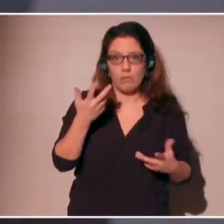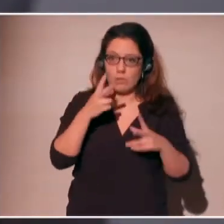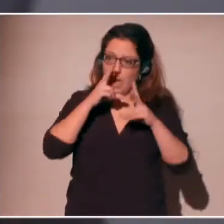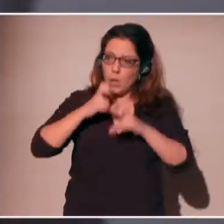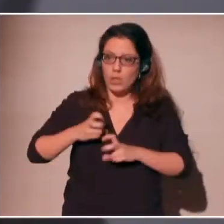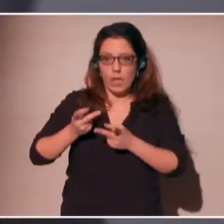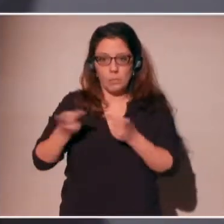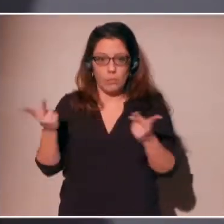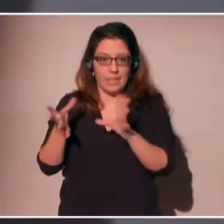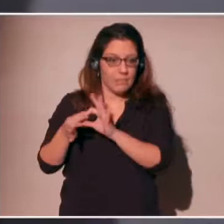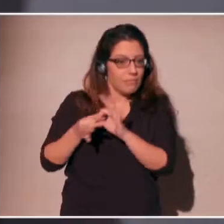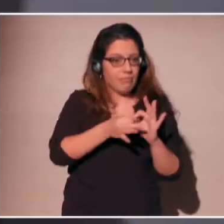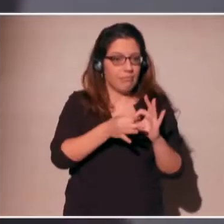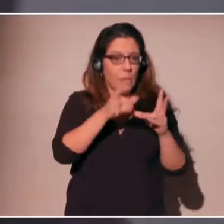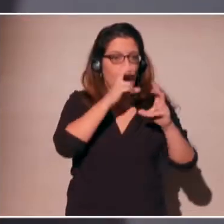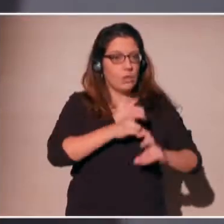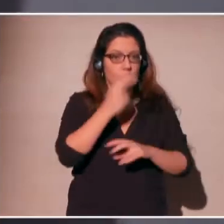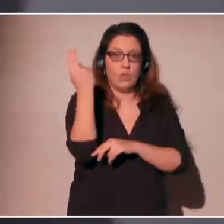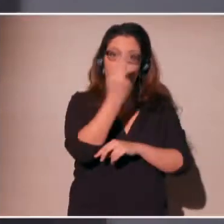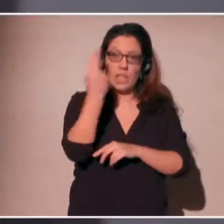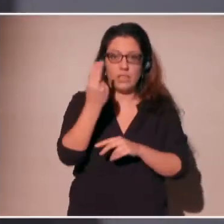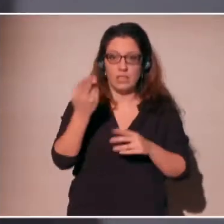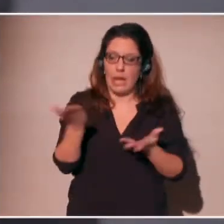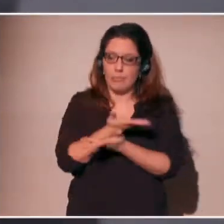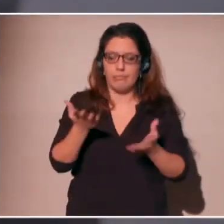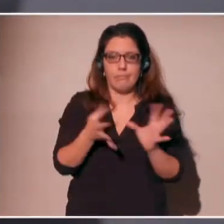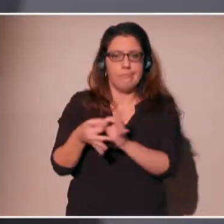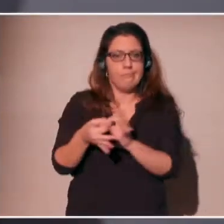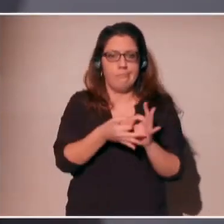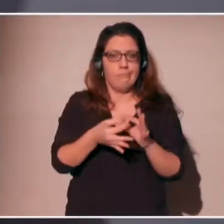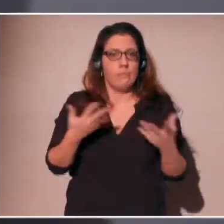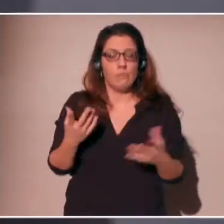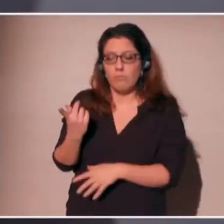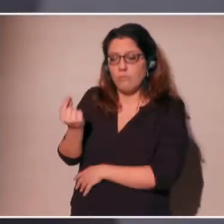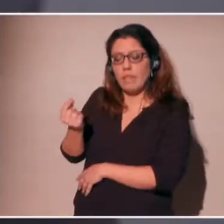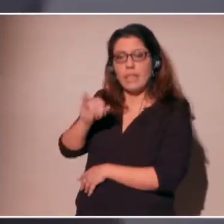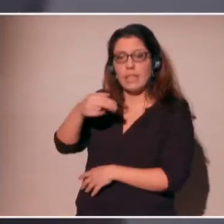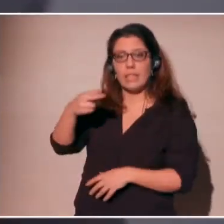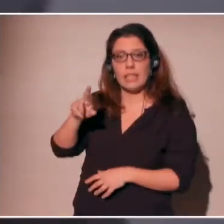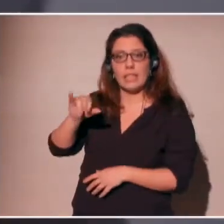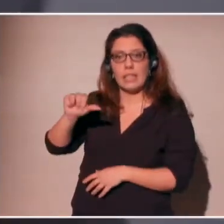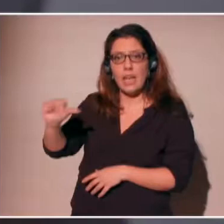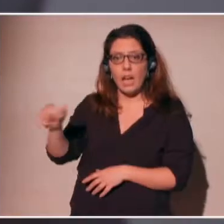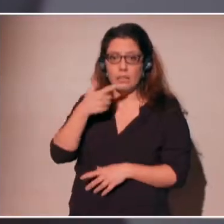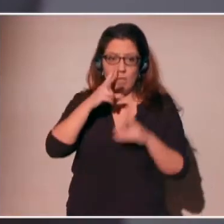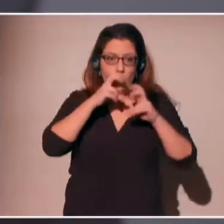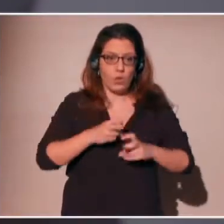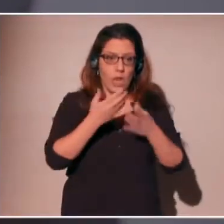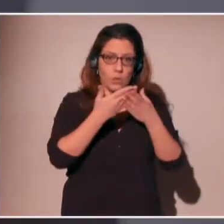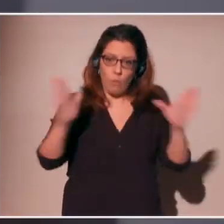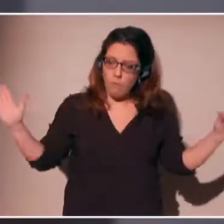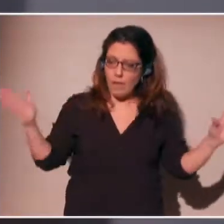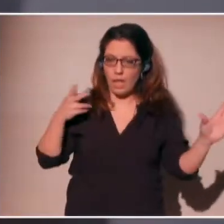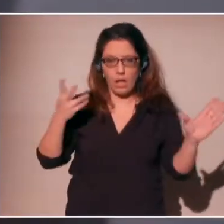and cooperation between the industry and public as well as university and academic research. We have a certain number